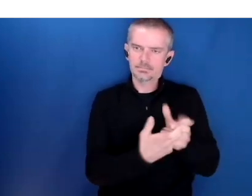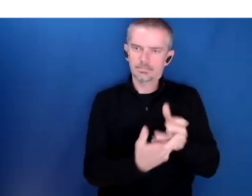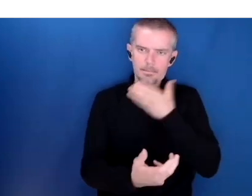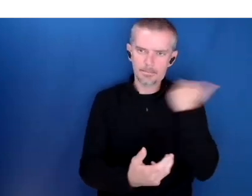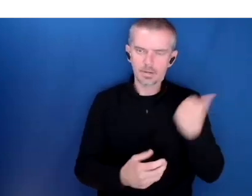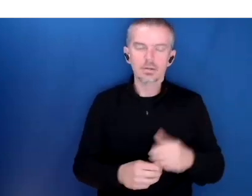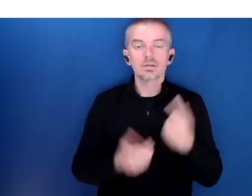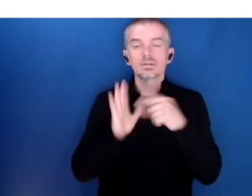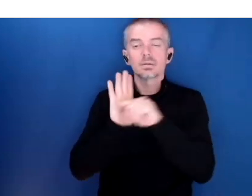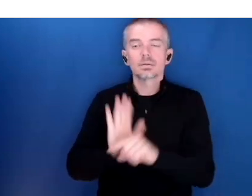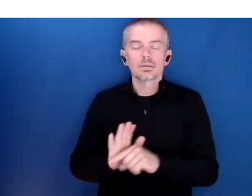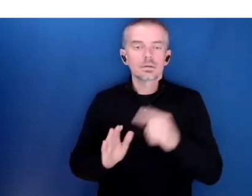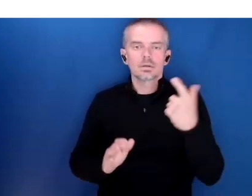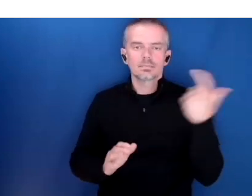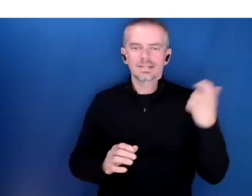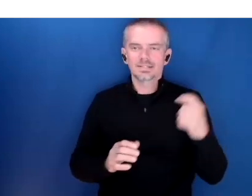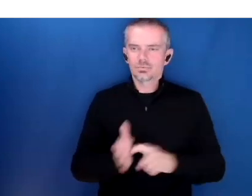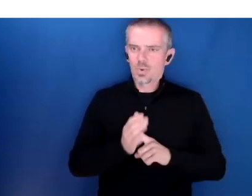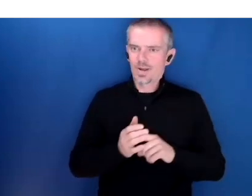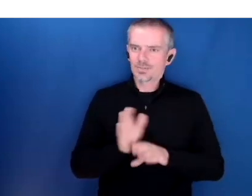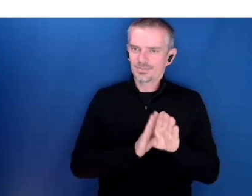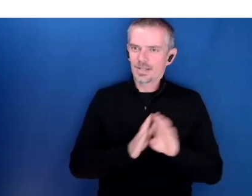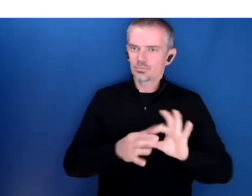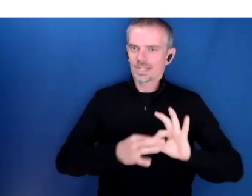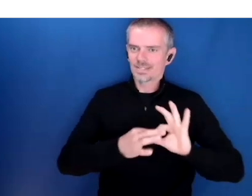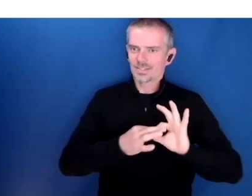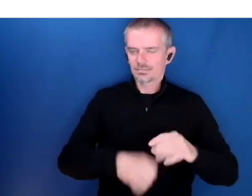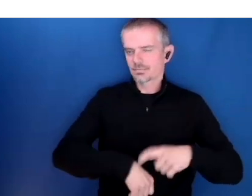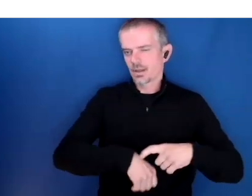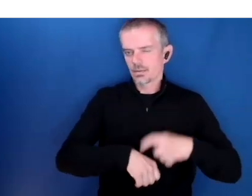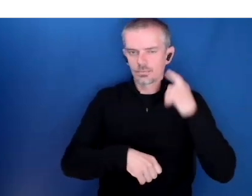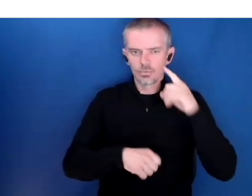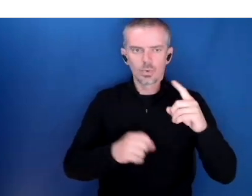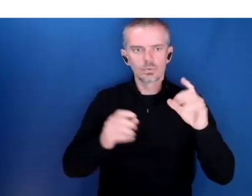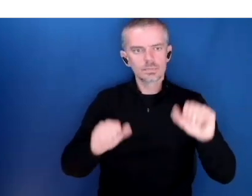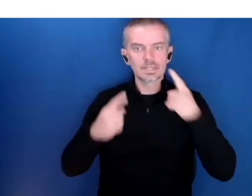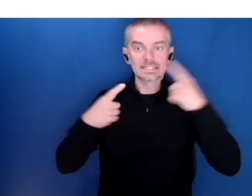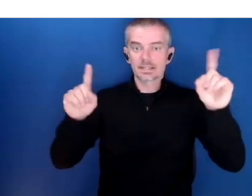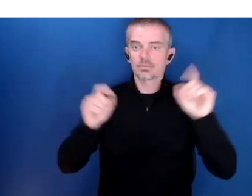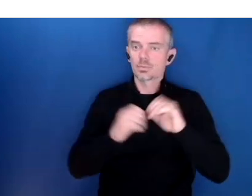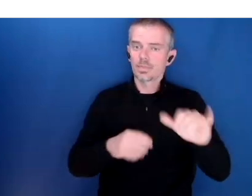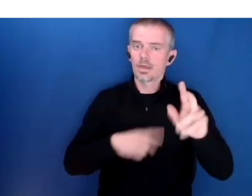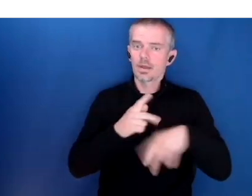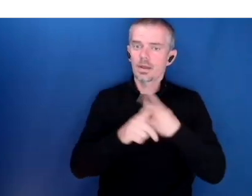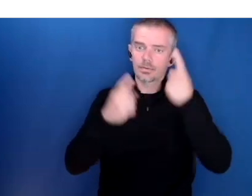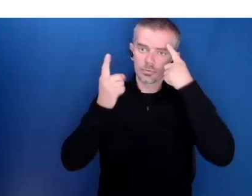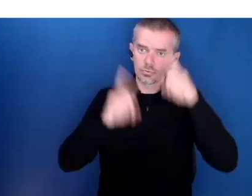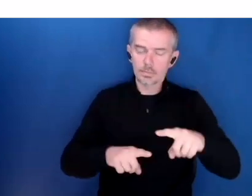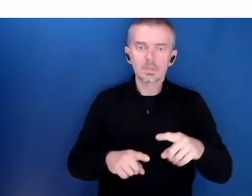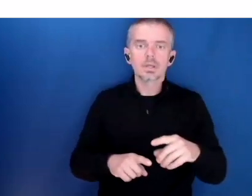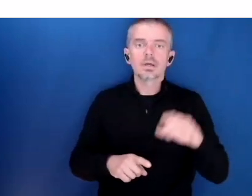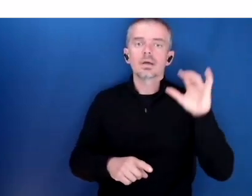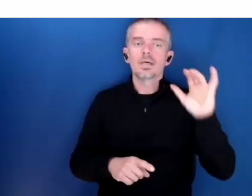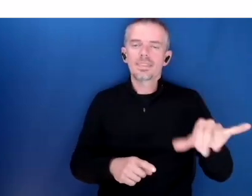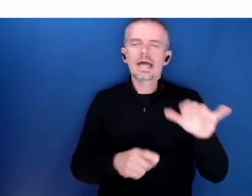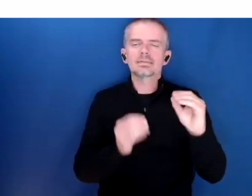that because relationship building is essential for acquiring and being successful with these types of agreements, these tools are inherently